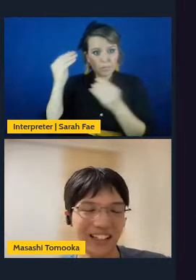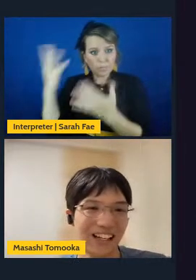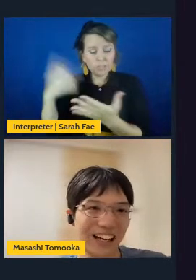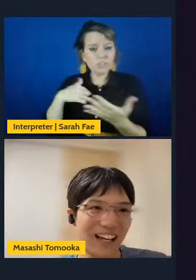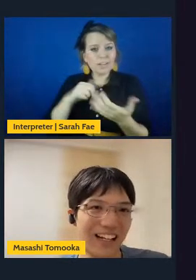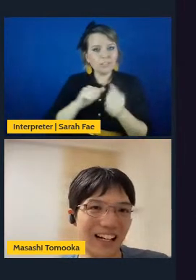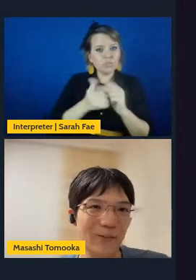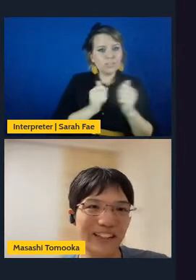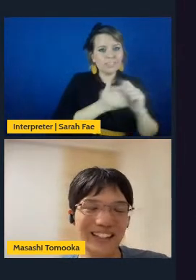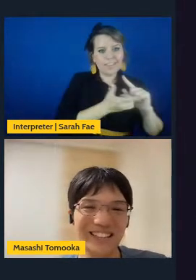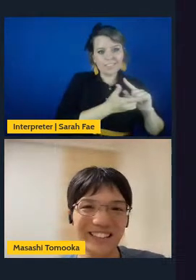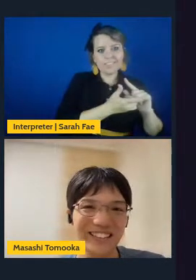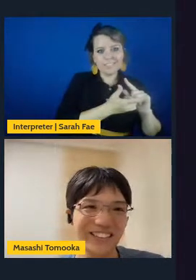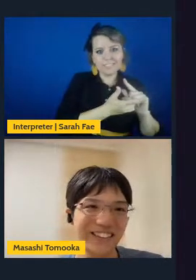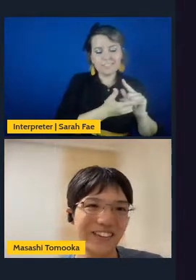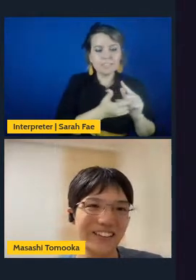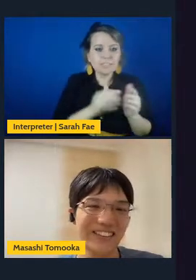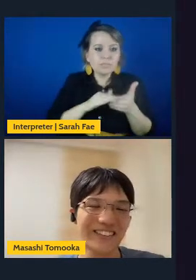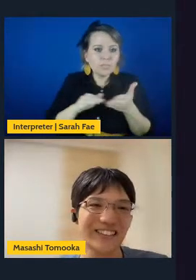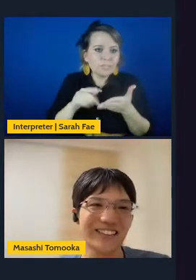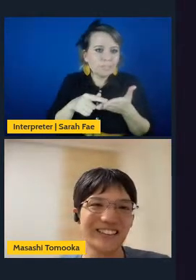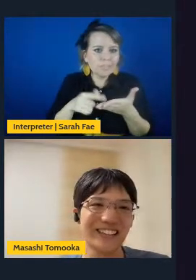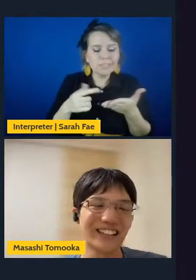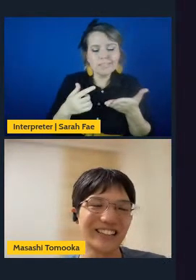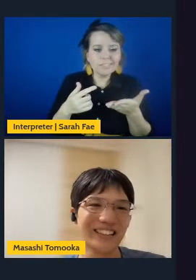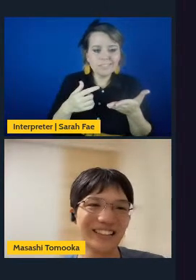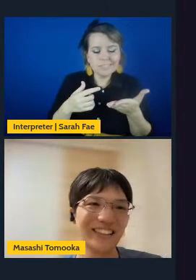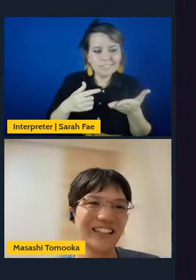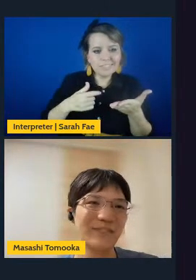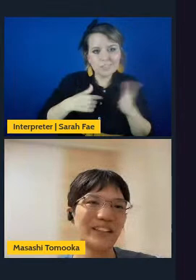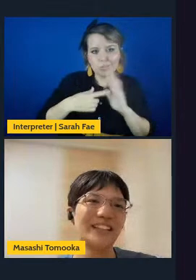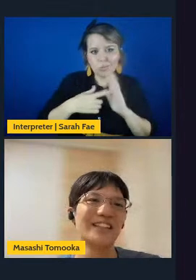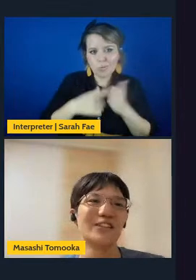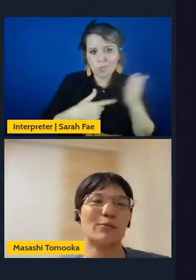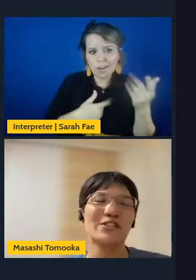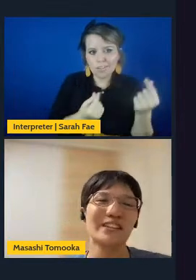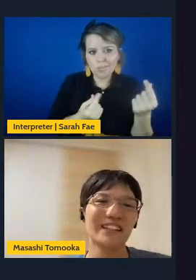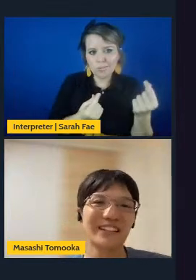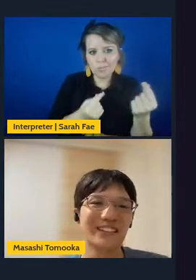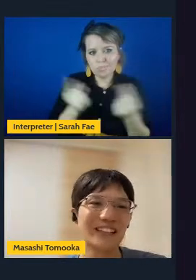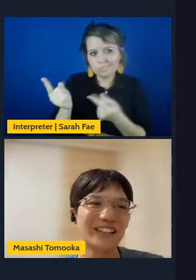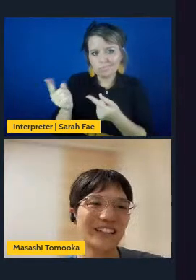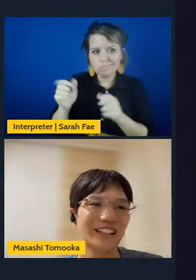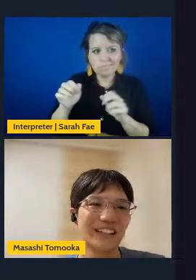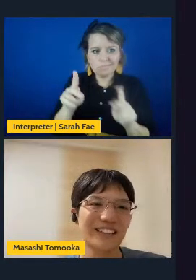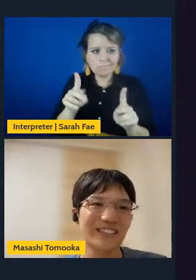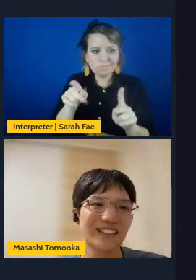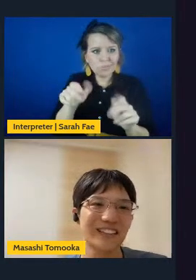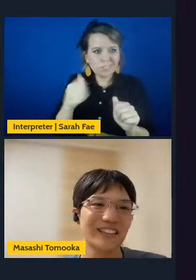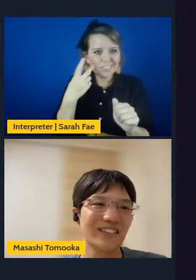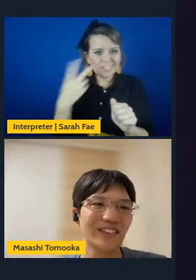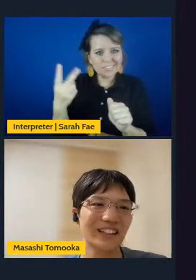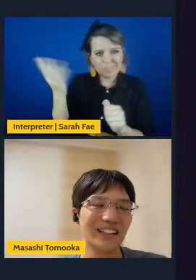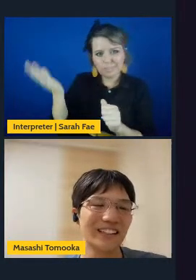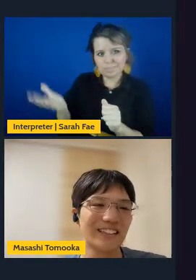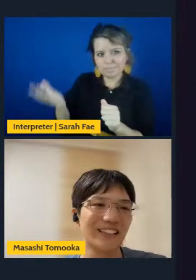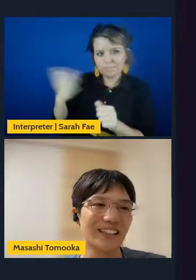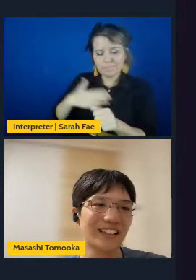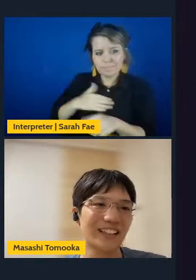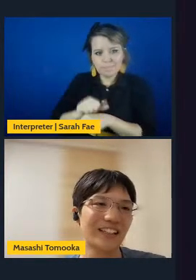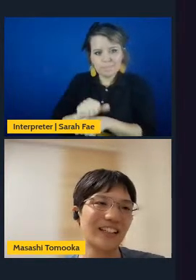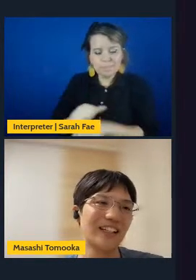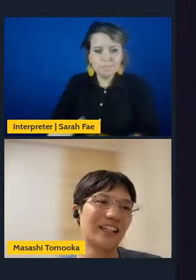to advertise this tool because this is, I think, a really good opportunity to do that. So this tool